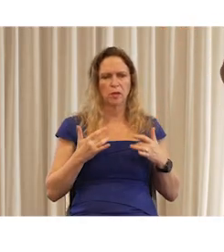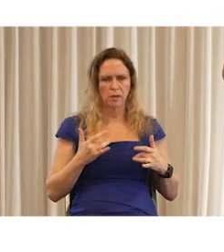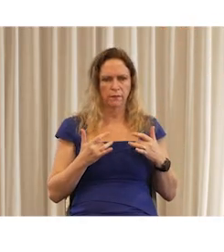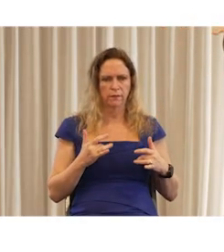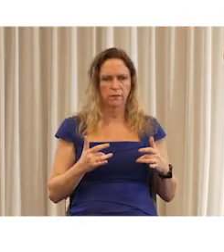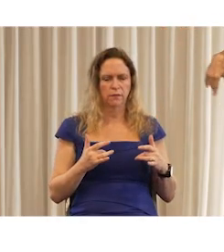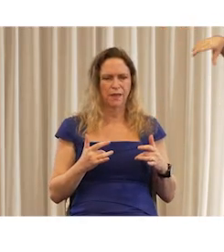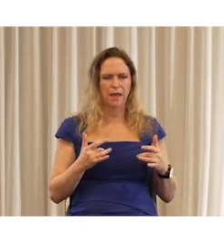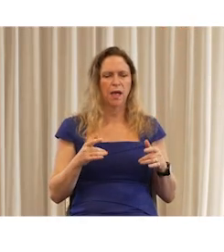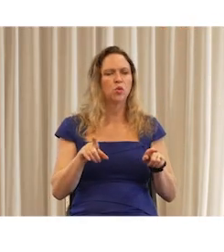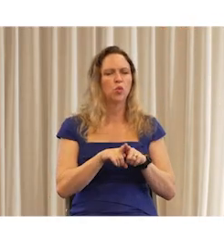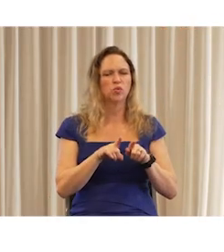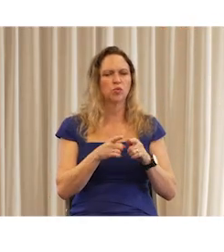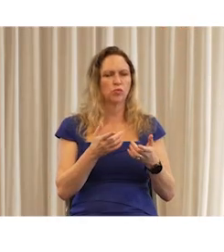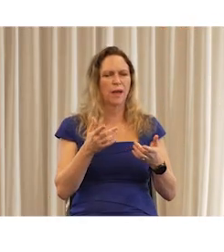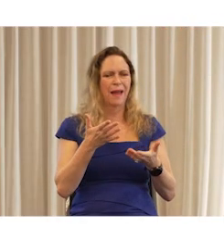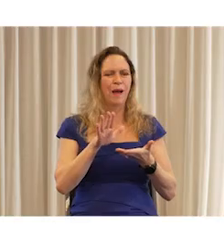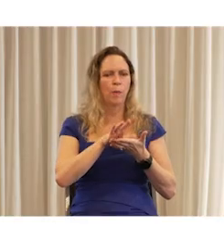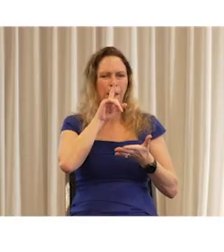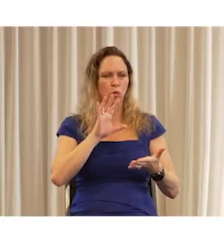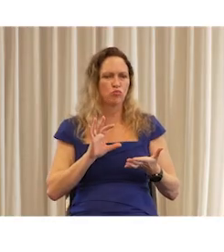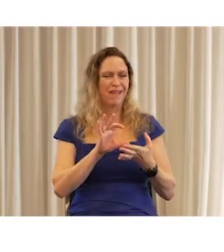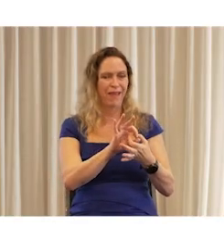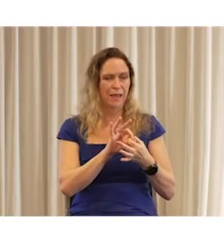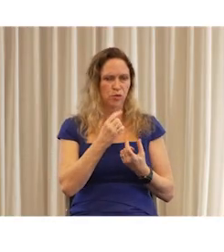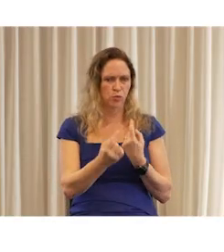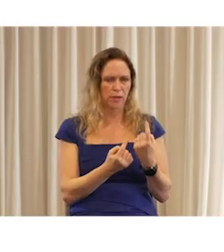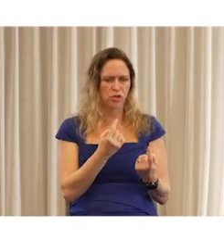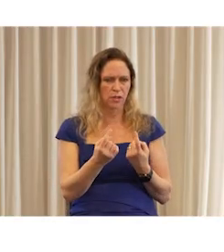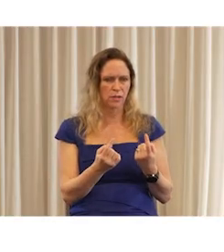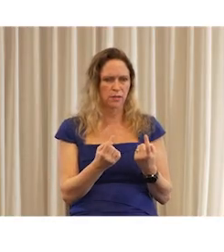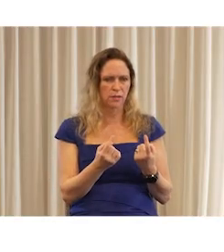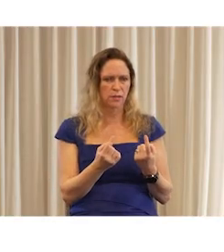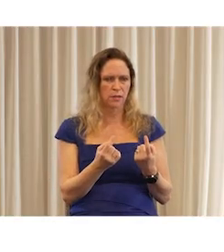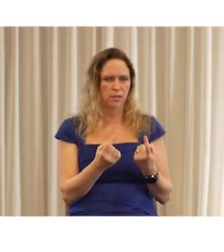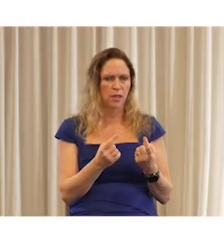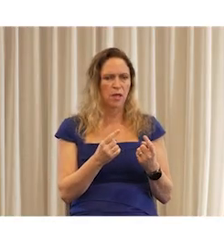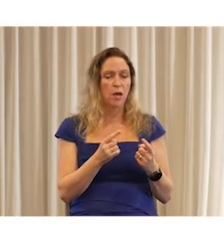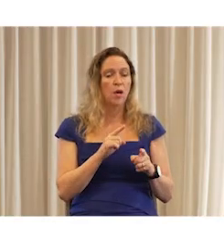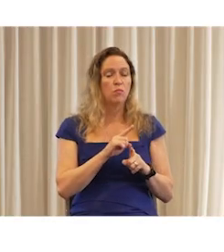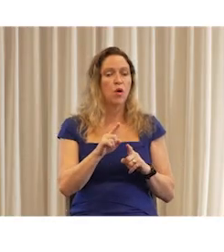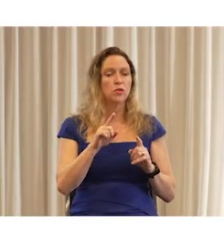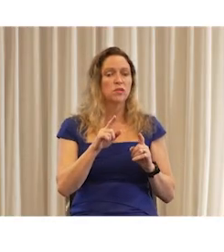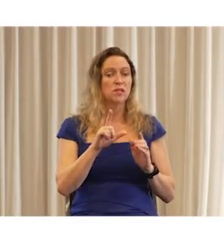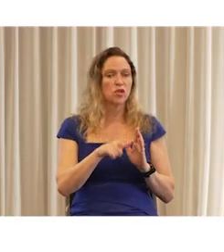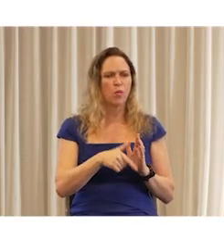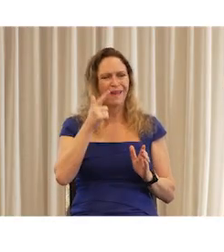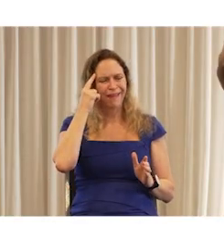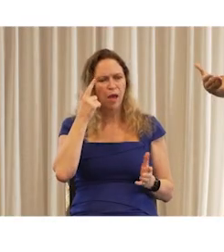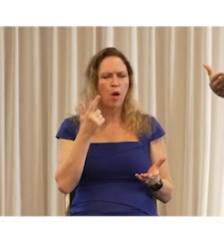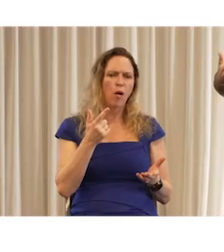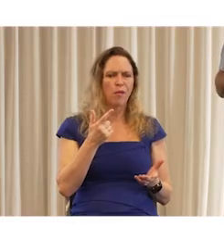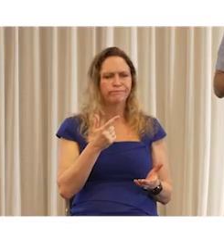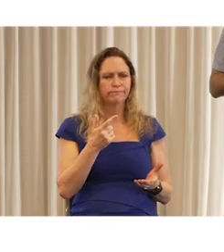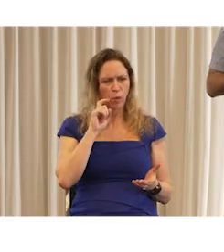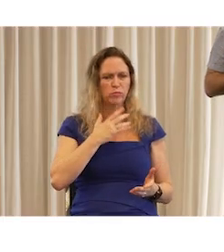and associational life happens, we're more likely to outsource these. We're more likely to believe that we can just pay